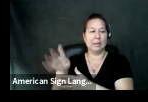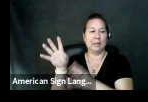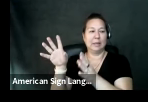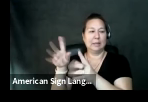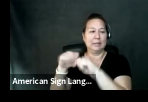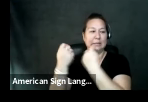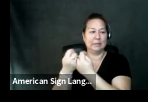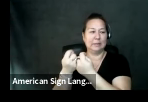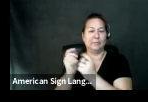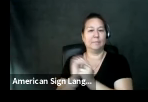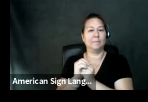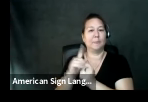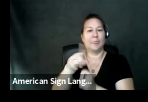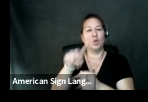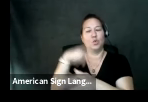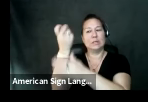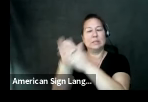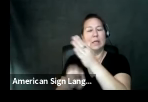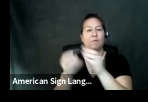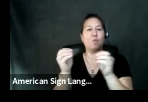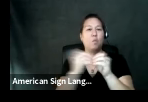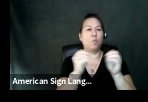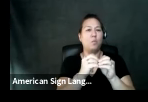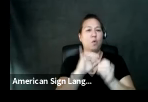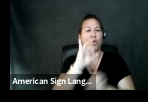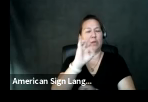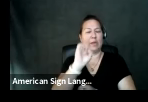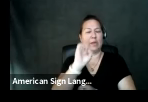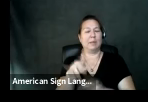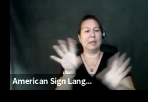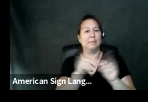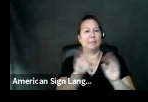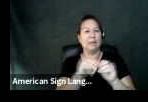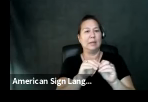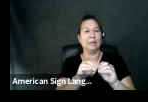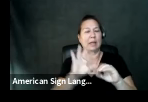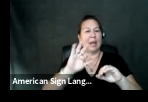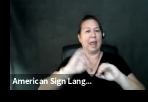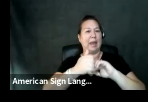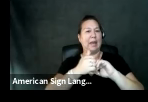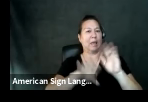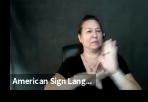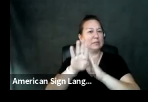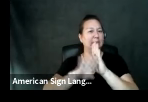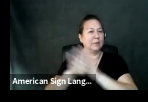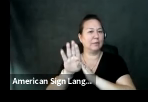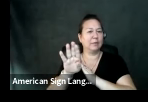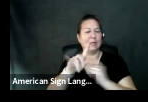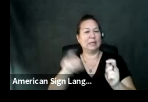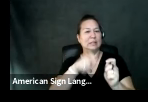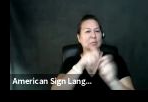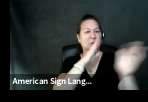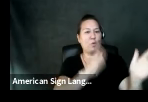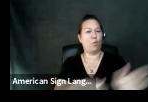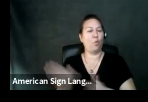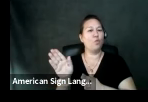mentioned, dive more so into the IEP meeting and how it is developed and the specific order that it